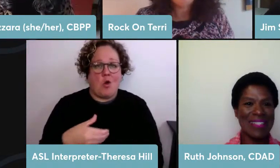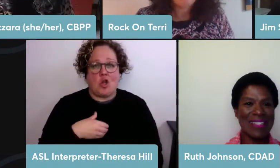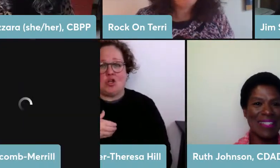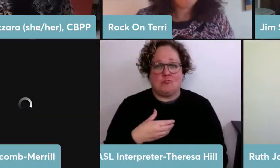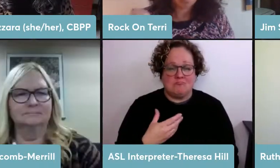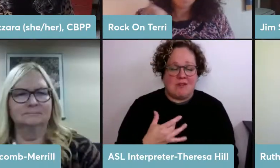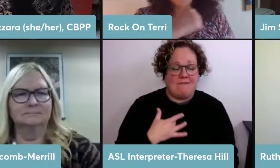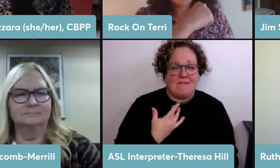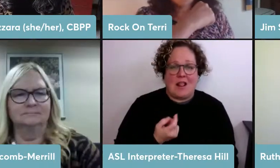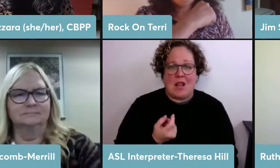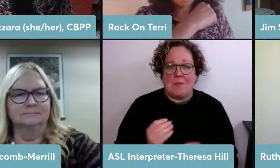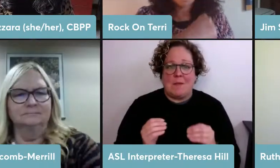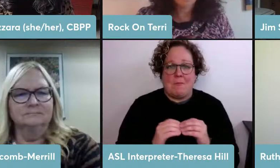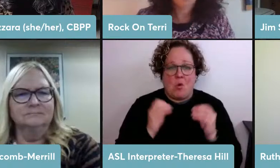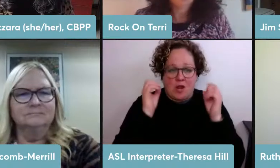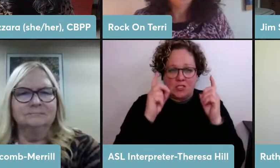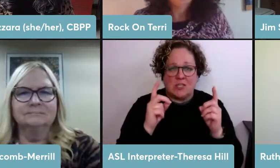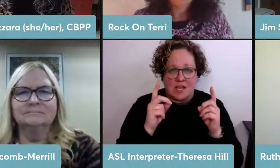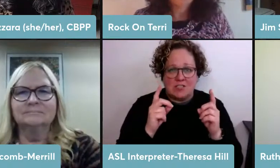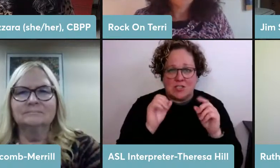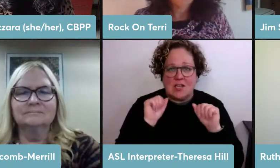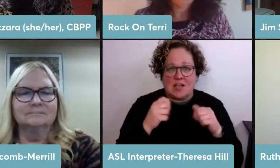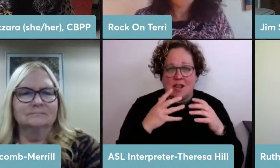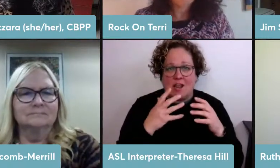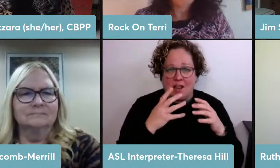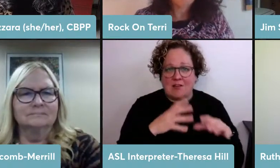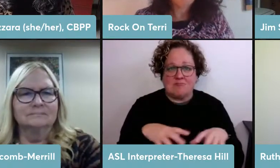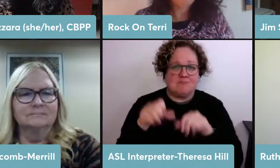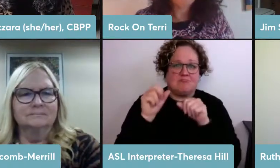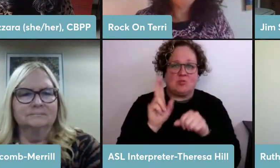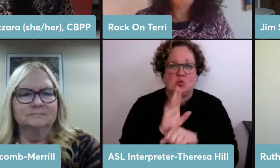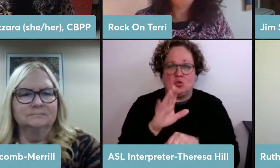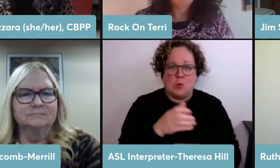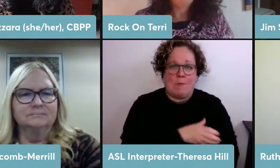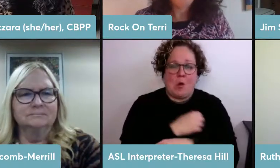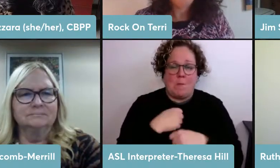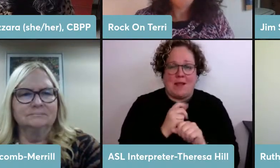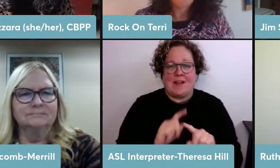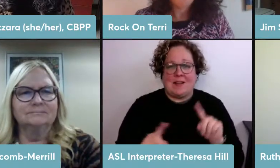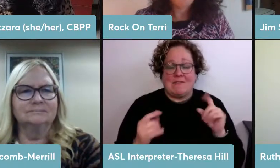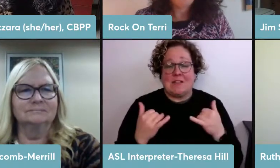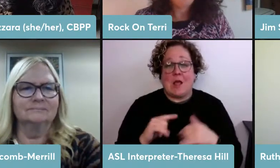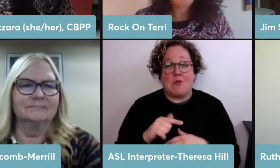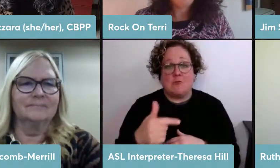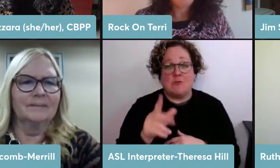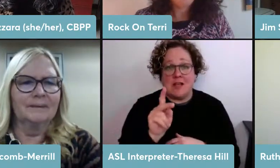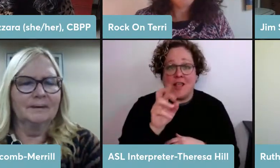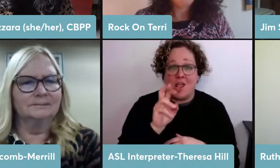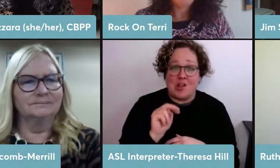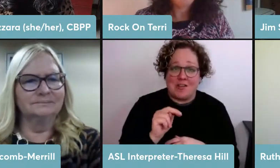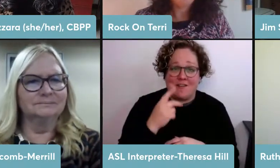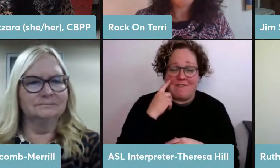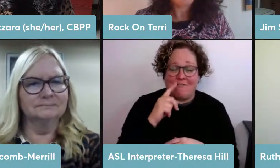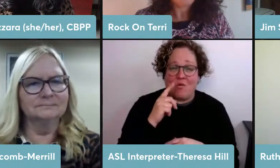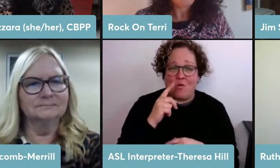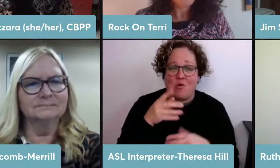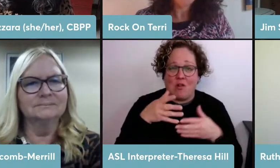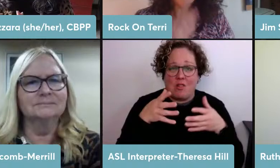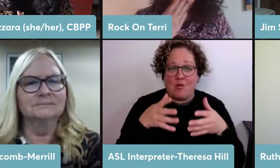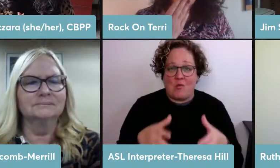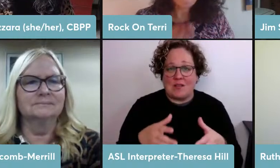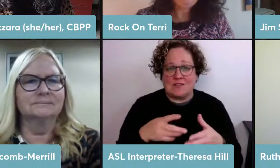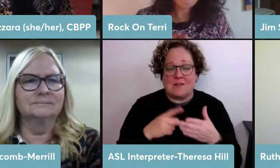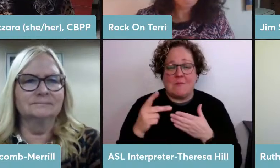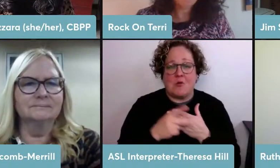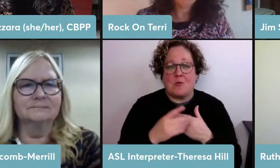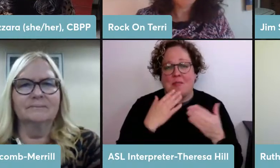can really step into that power to make a difference. And I'm going to turn it back to Karen for the rest of the program.